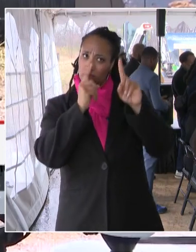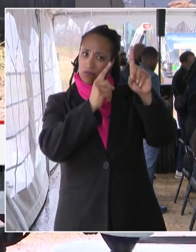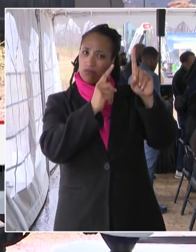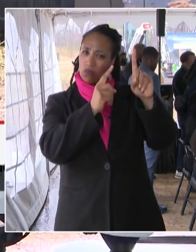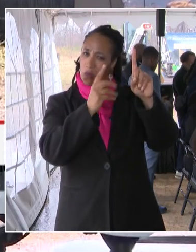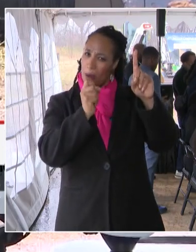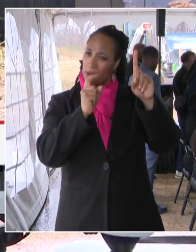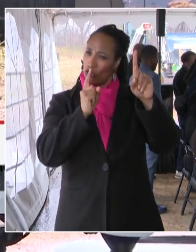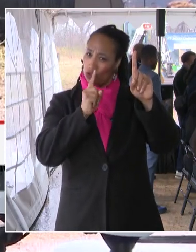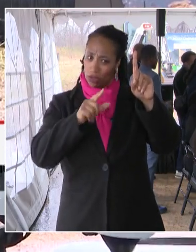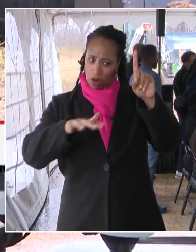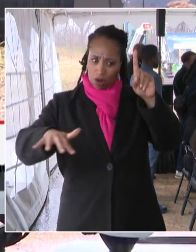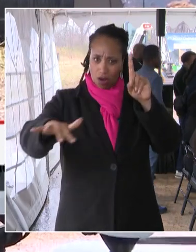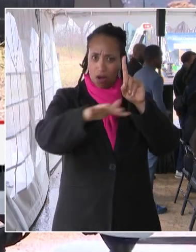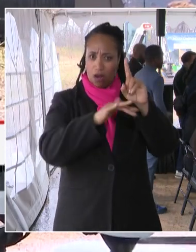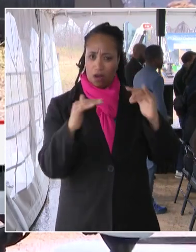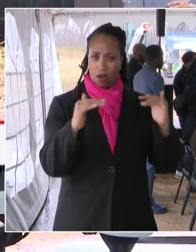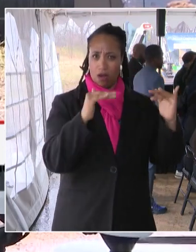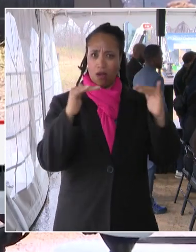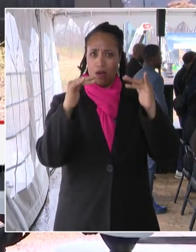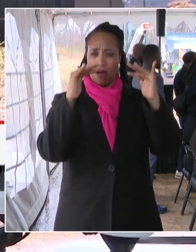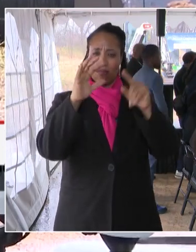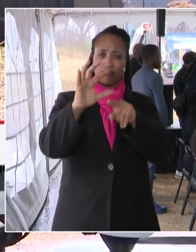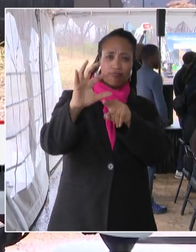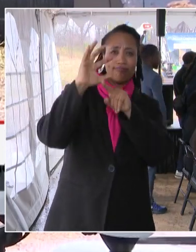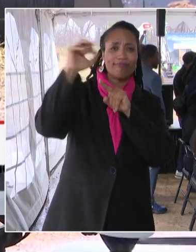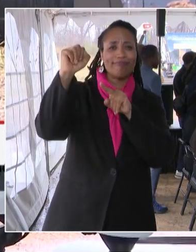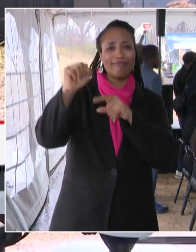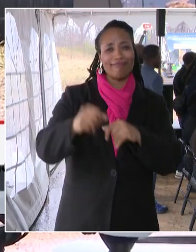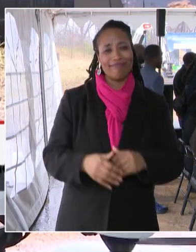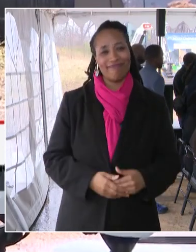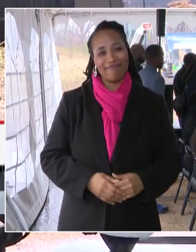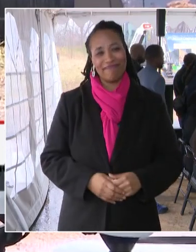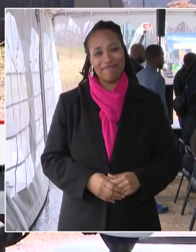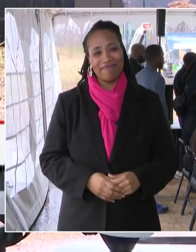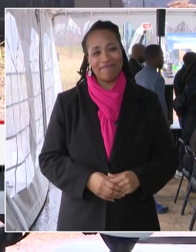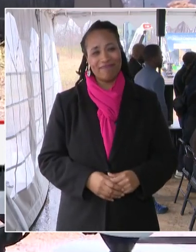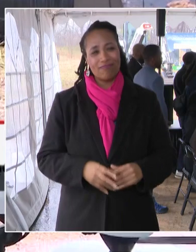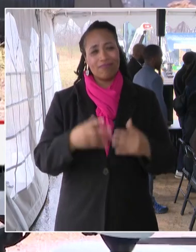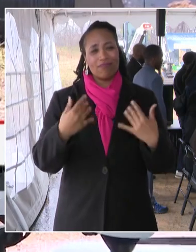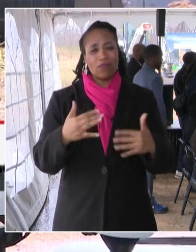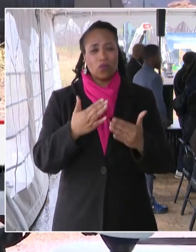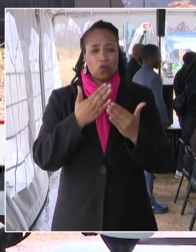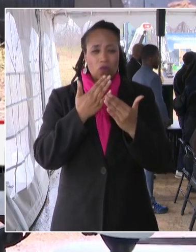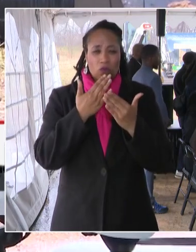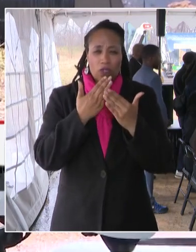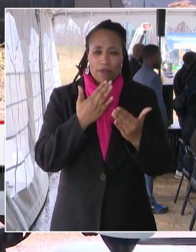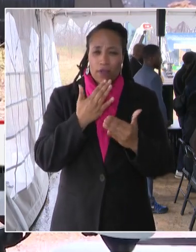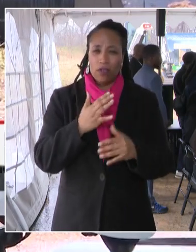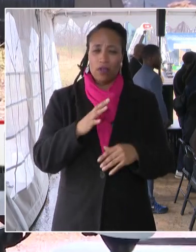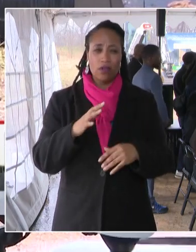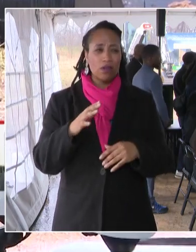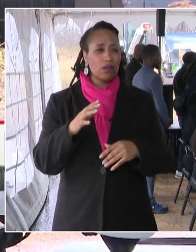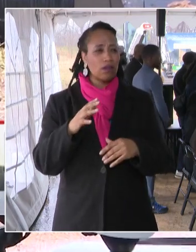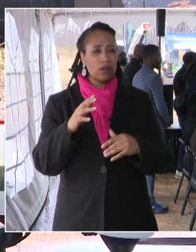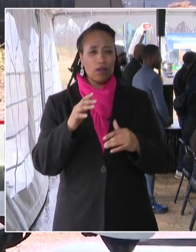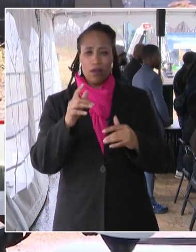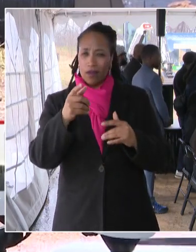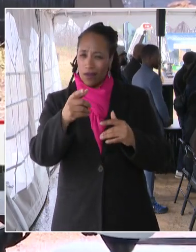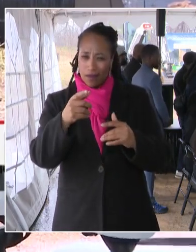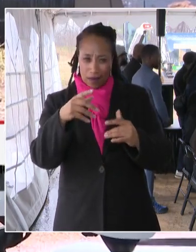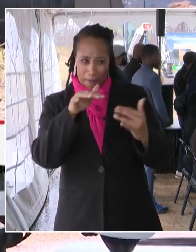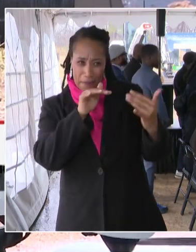am, and many, many others, are grateful for the big battles you wage with clarity,